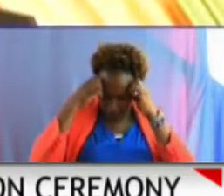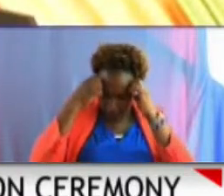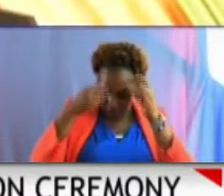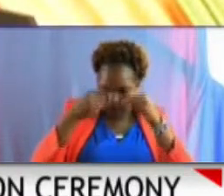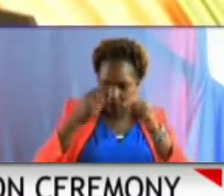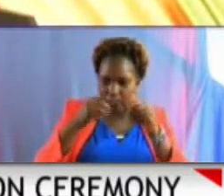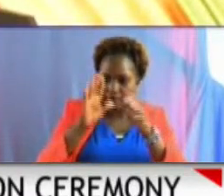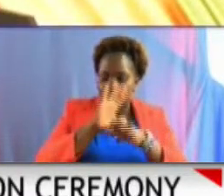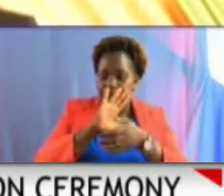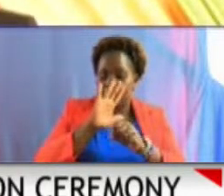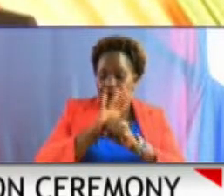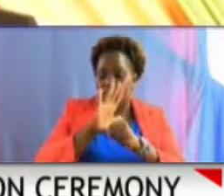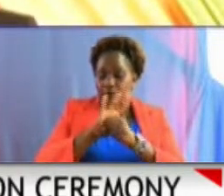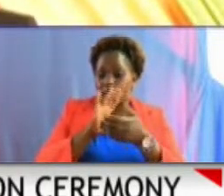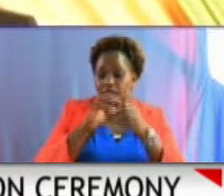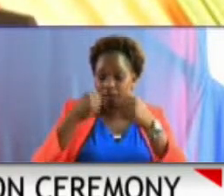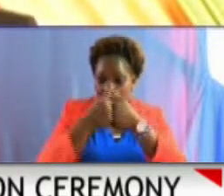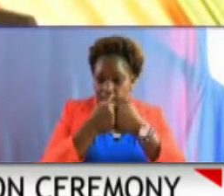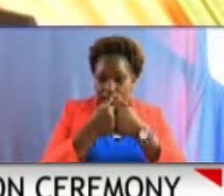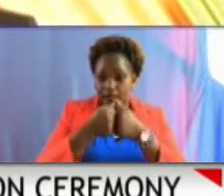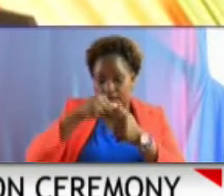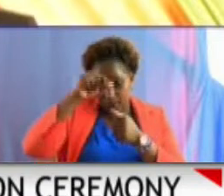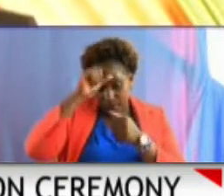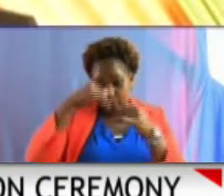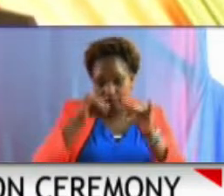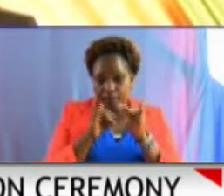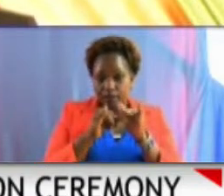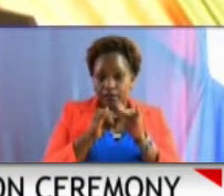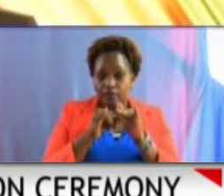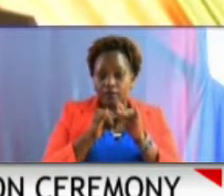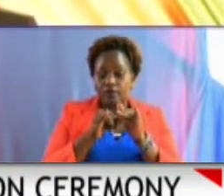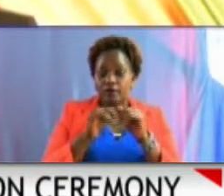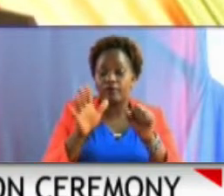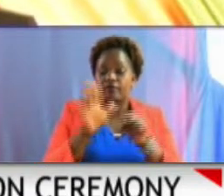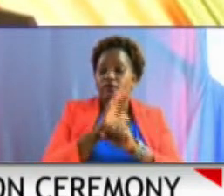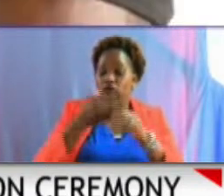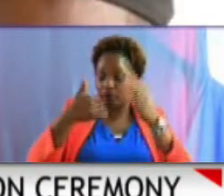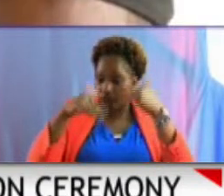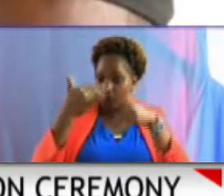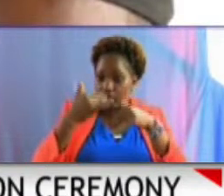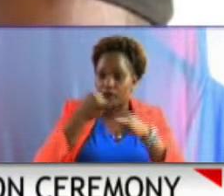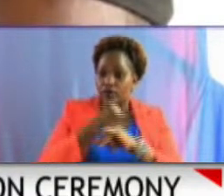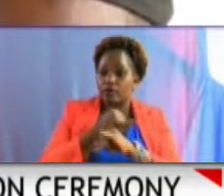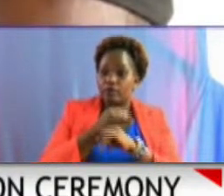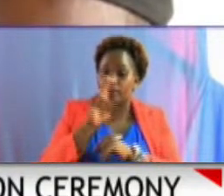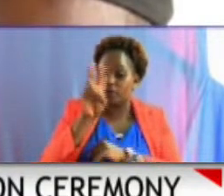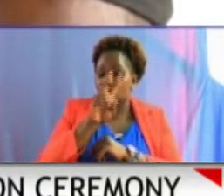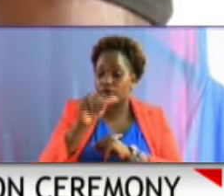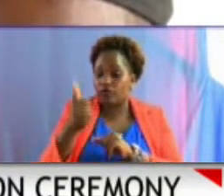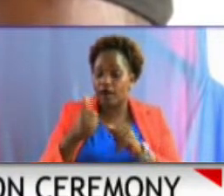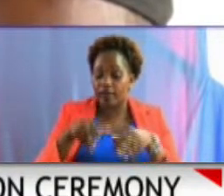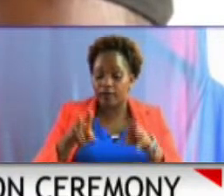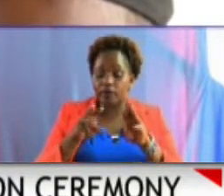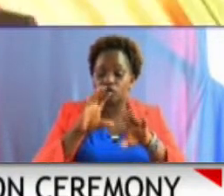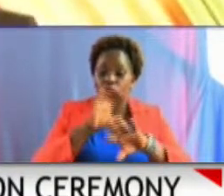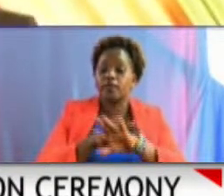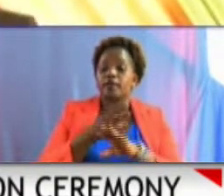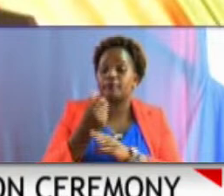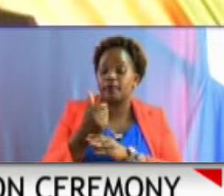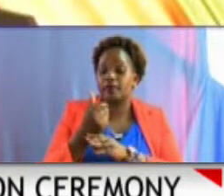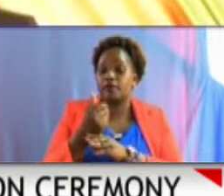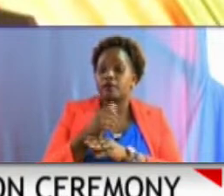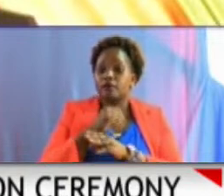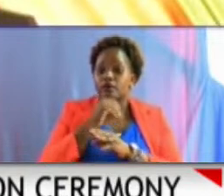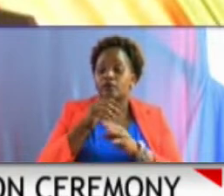becoming a challenge. As the government strives to keep universities afloat, the institutions must find other ways of generating funds and must